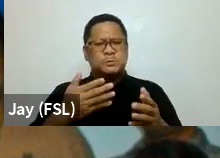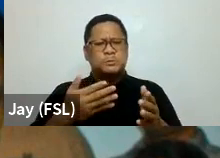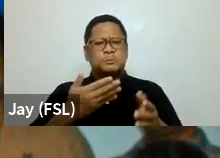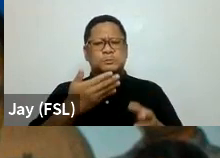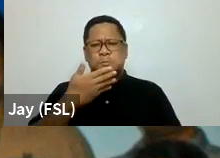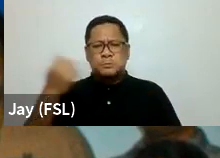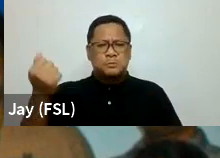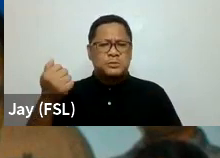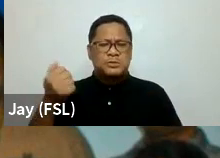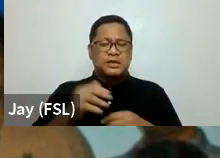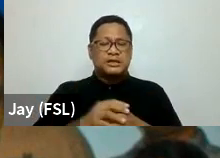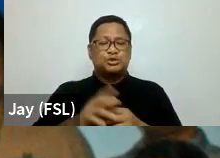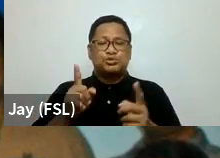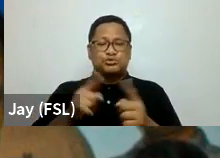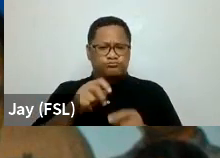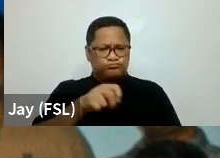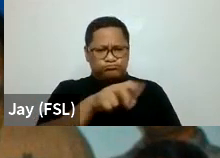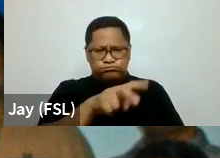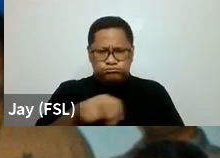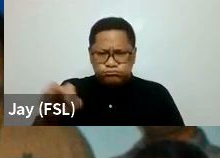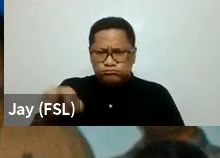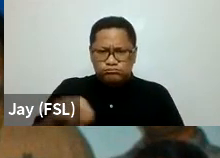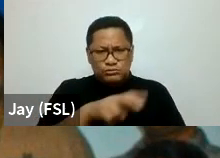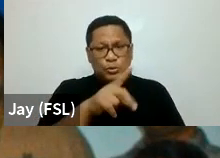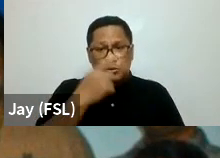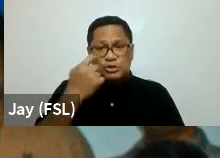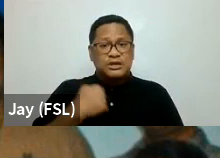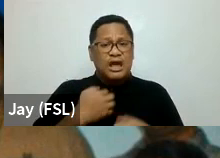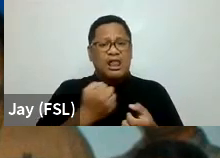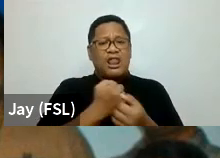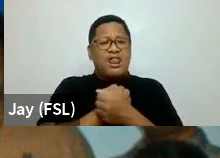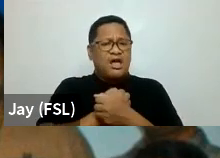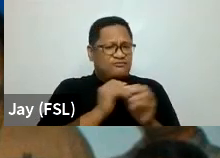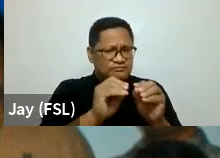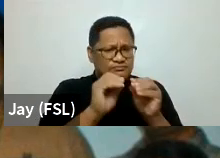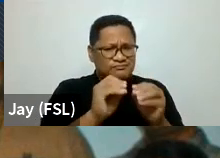get into both worlds because I also love teaching. I love the